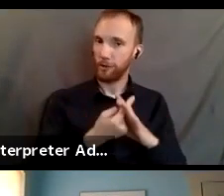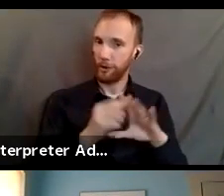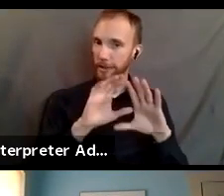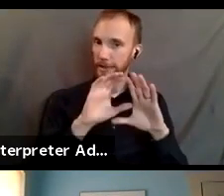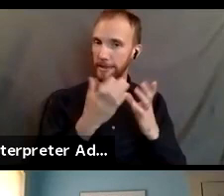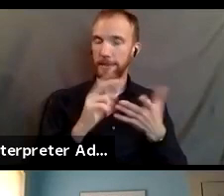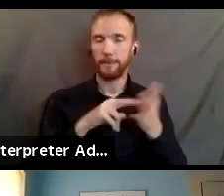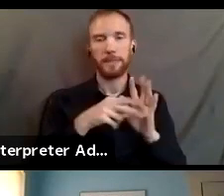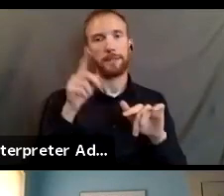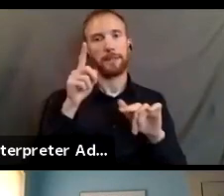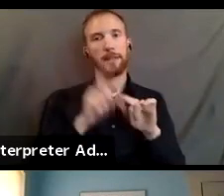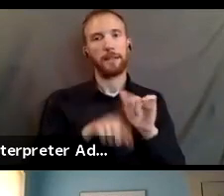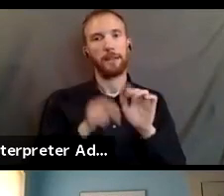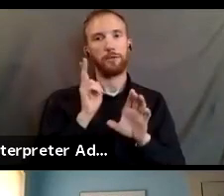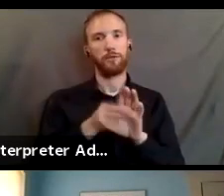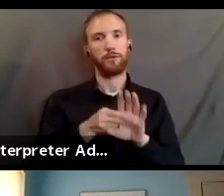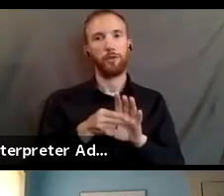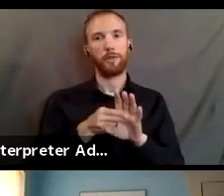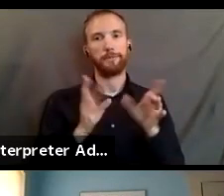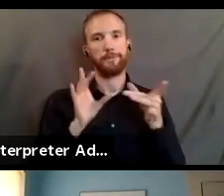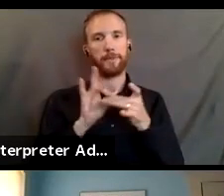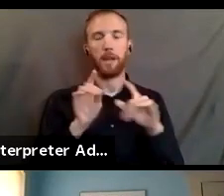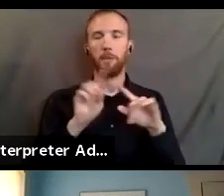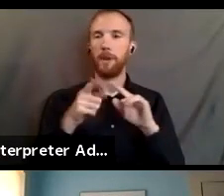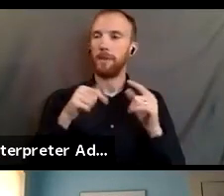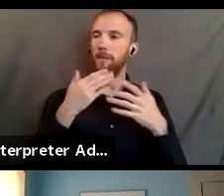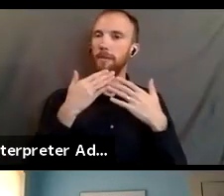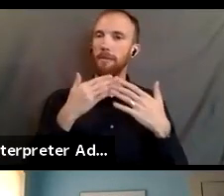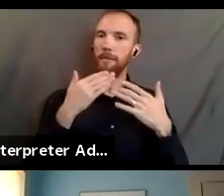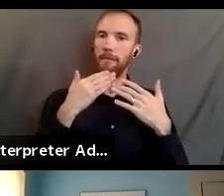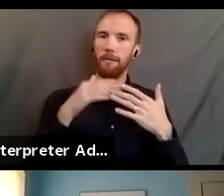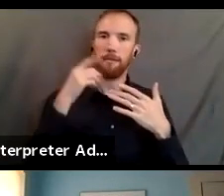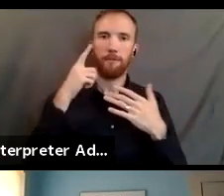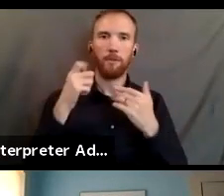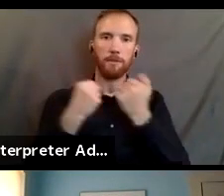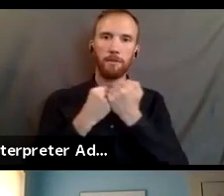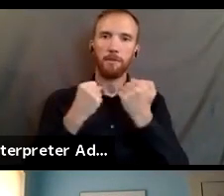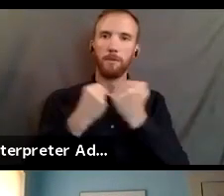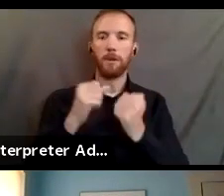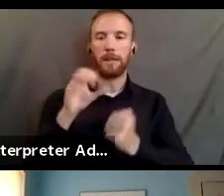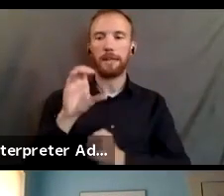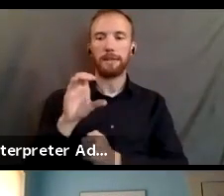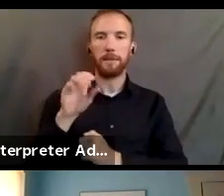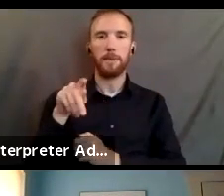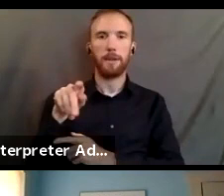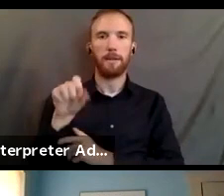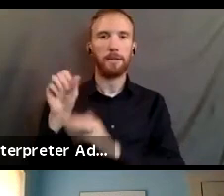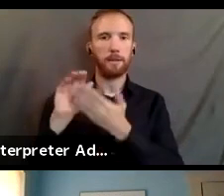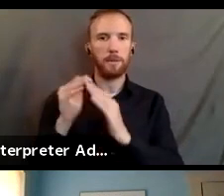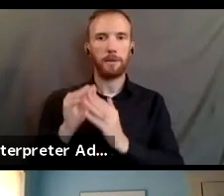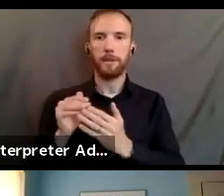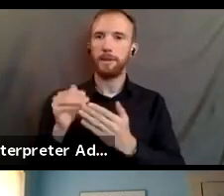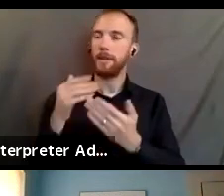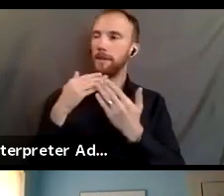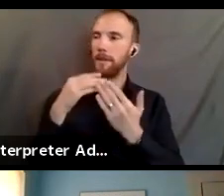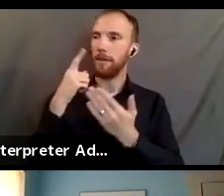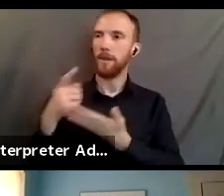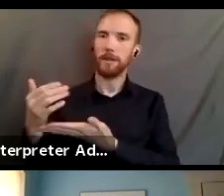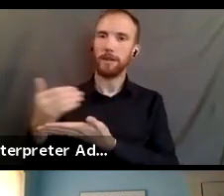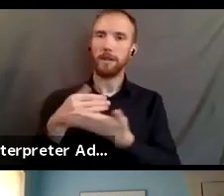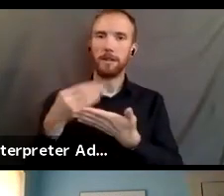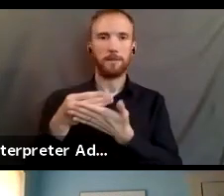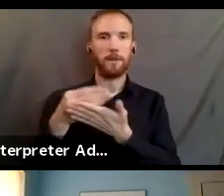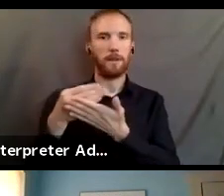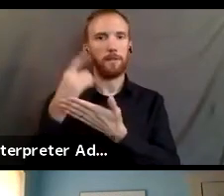very appreciative of the support of the cps community in helping out raise funds for this scholarship thank you very much